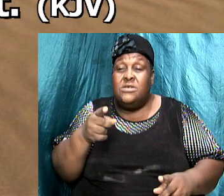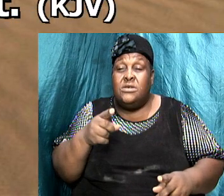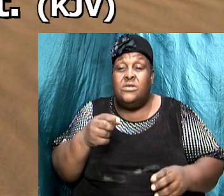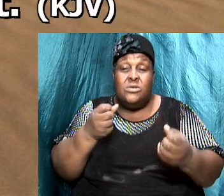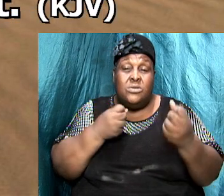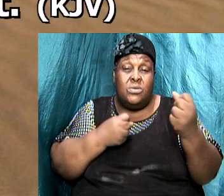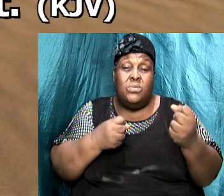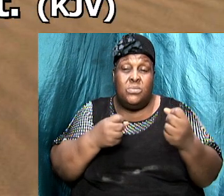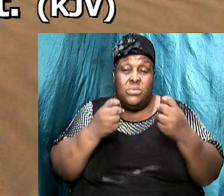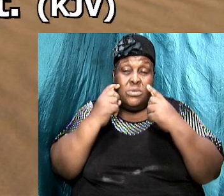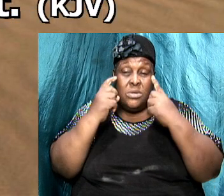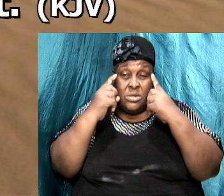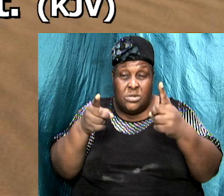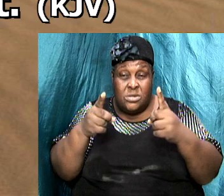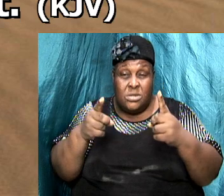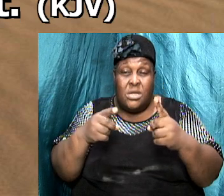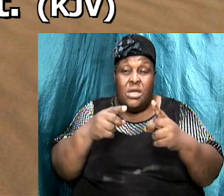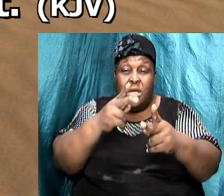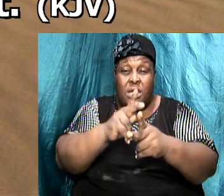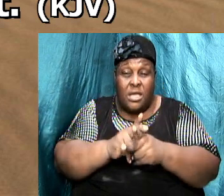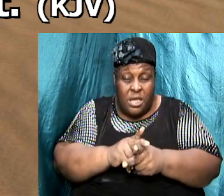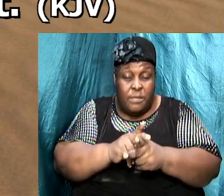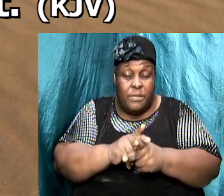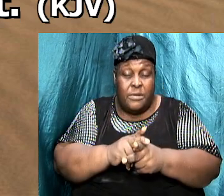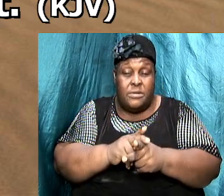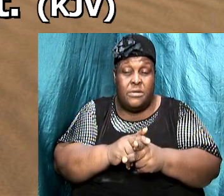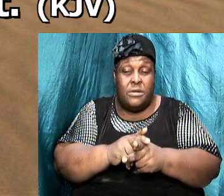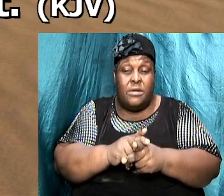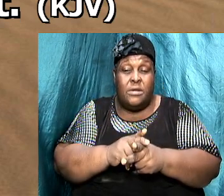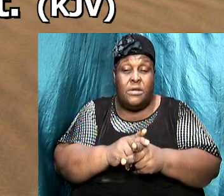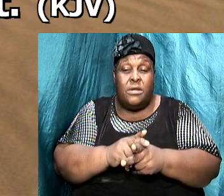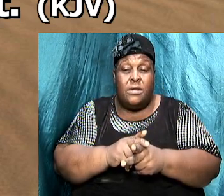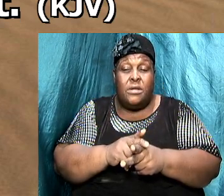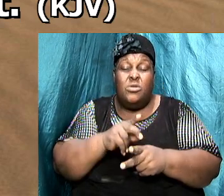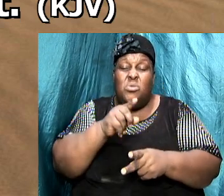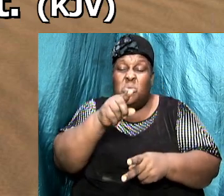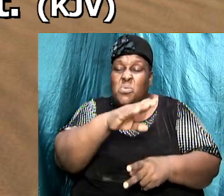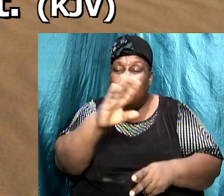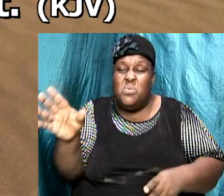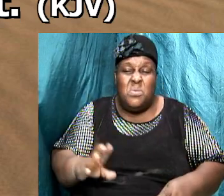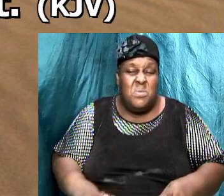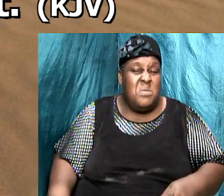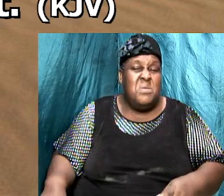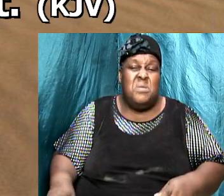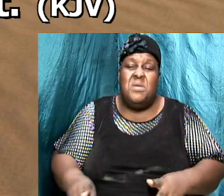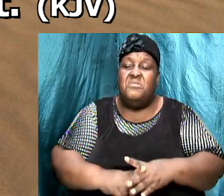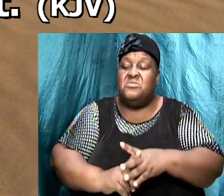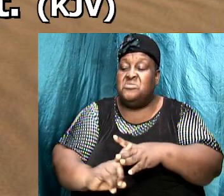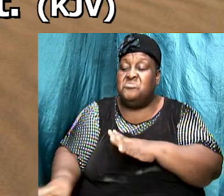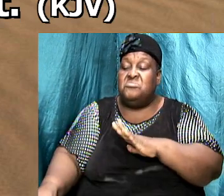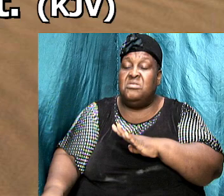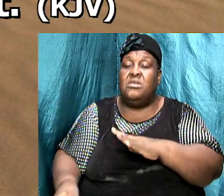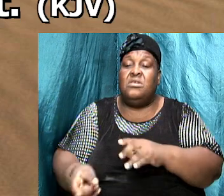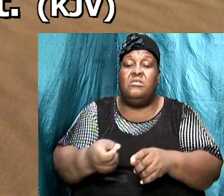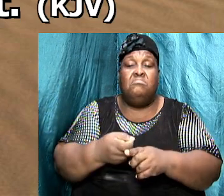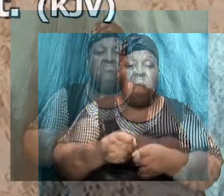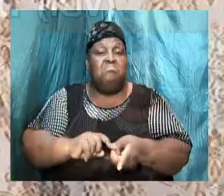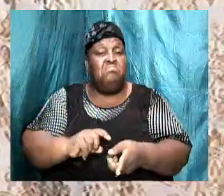must preserve, keep it intact, and you will never stray from the